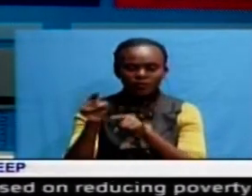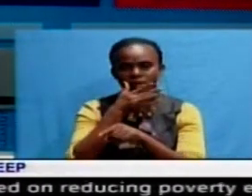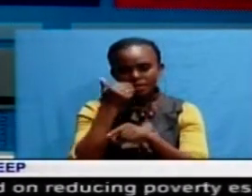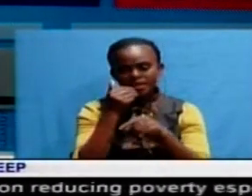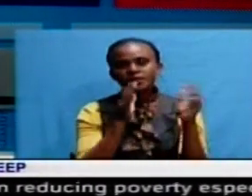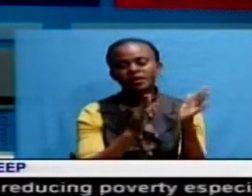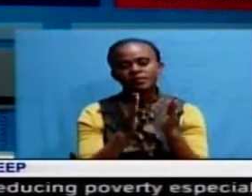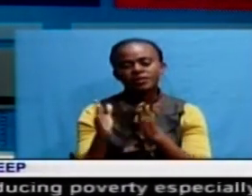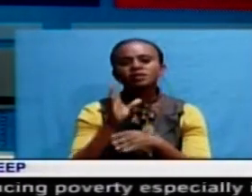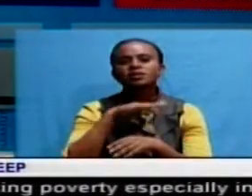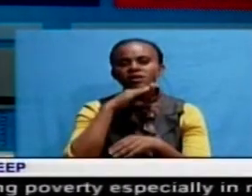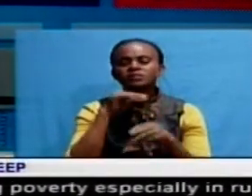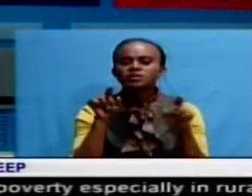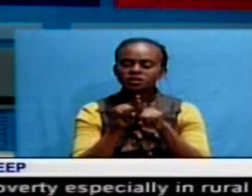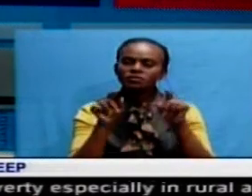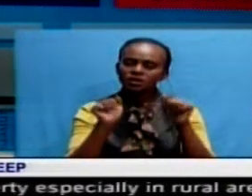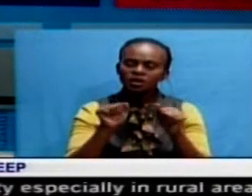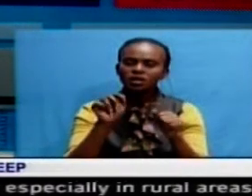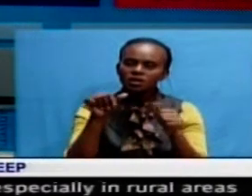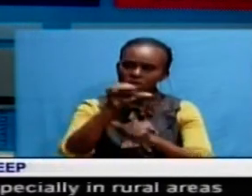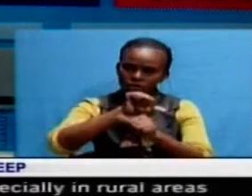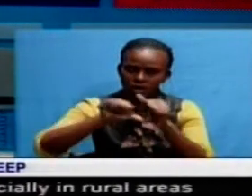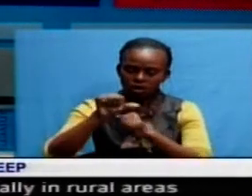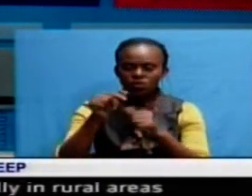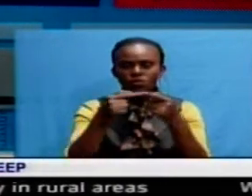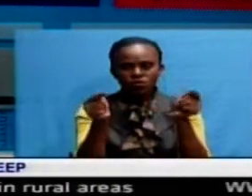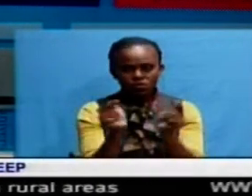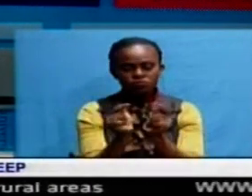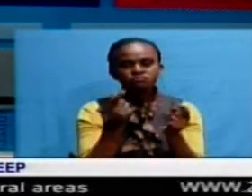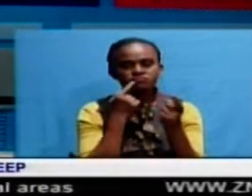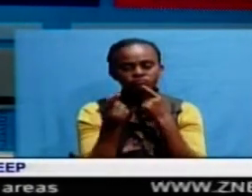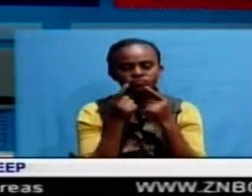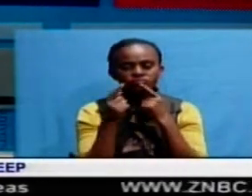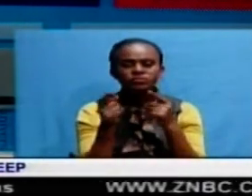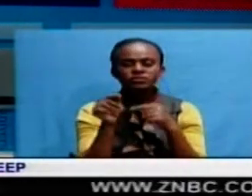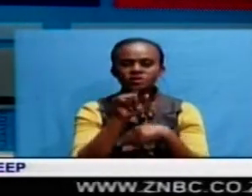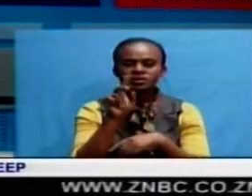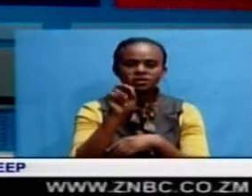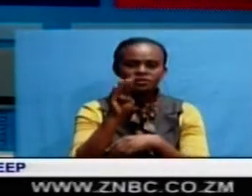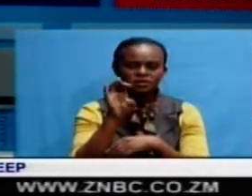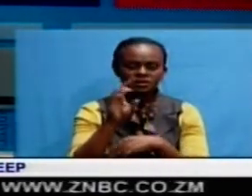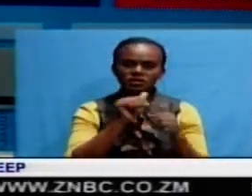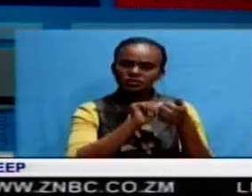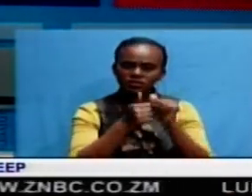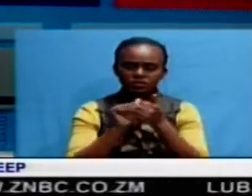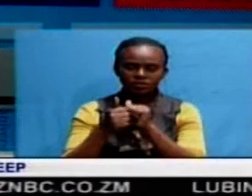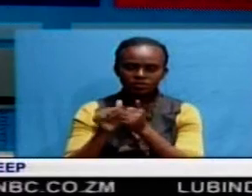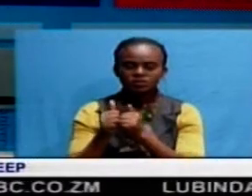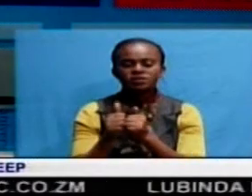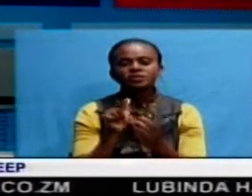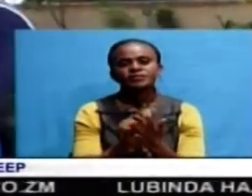adequately if they to progress to the group stages. He was speaking in an interview with ZNBC Sports in